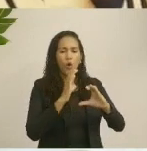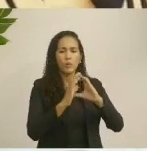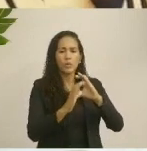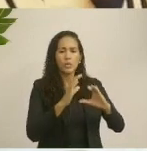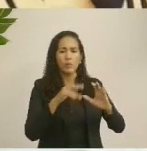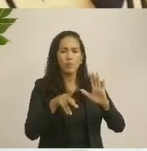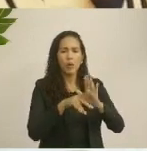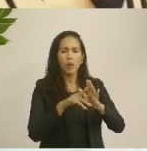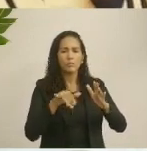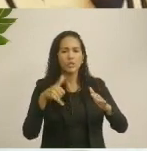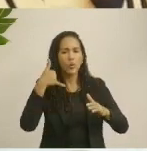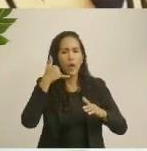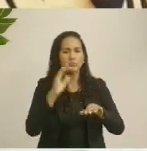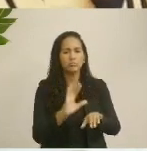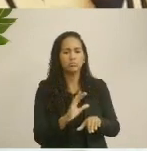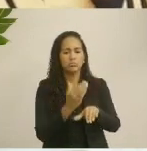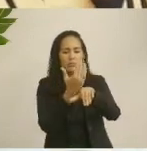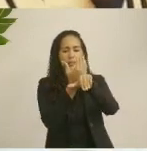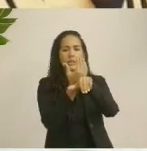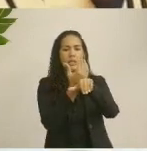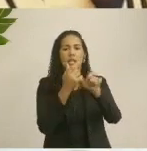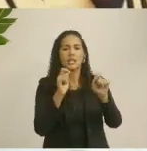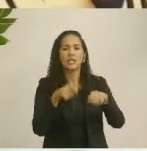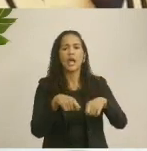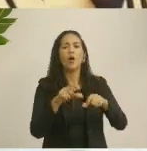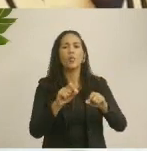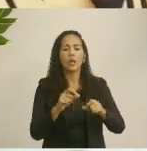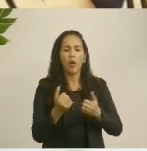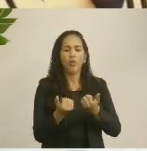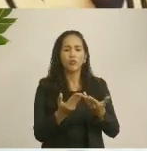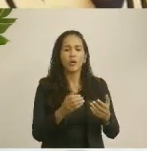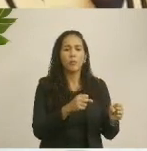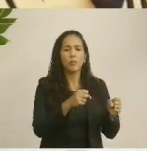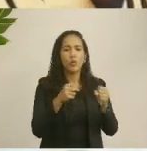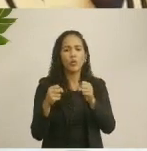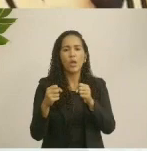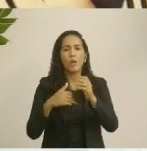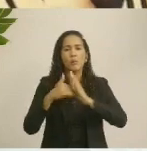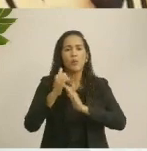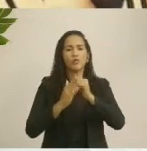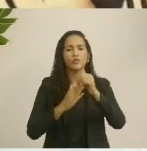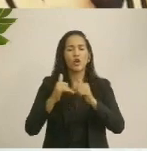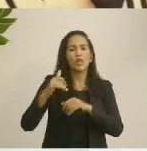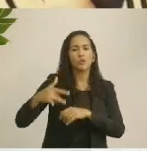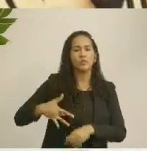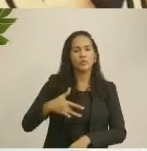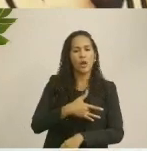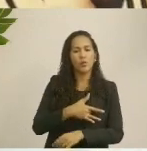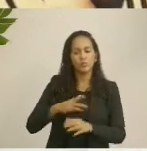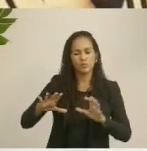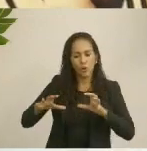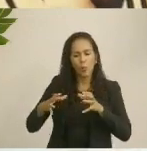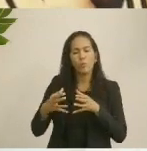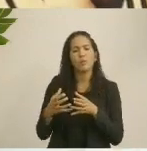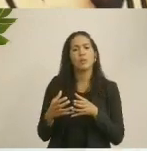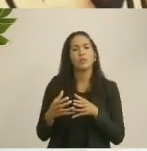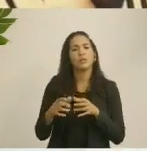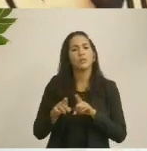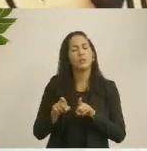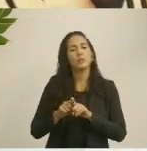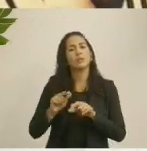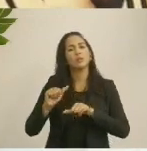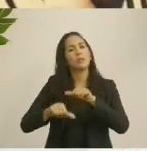greatly empower community health workers and turn community-based healthcare into